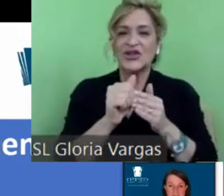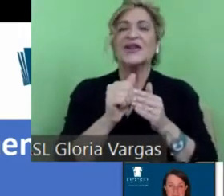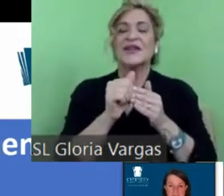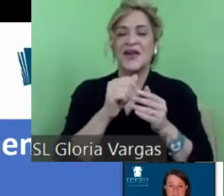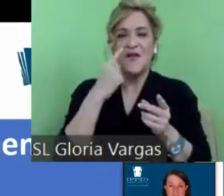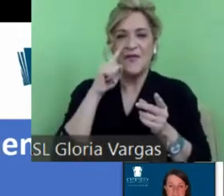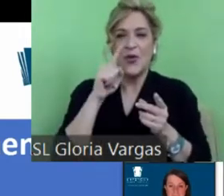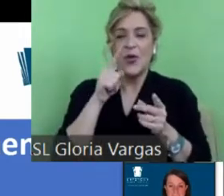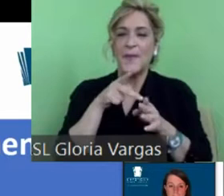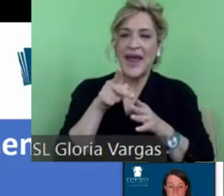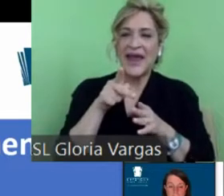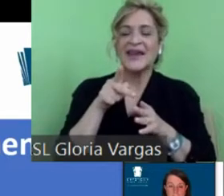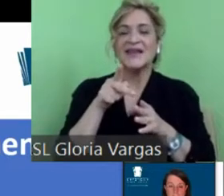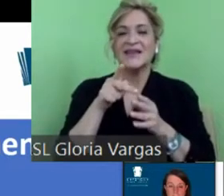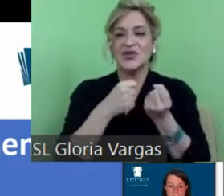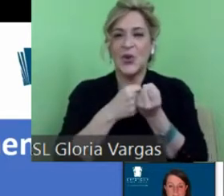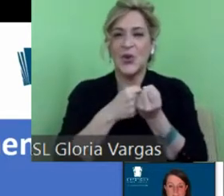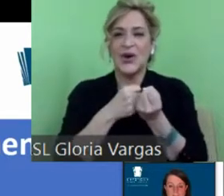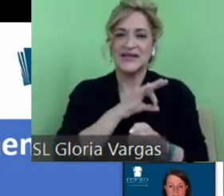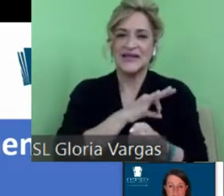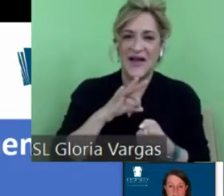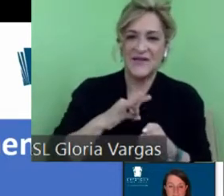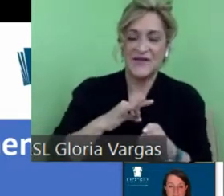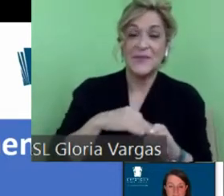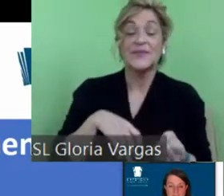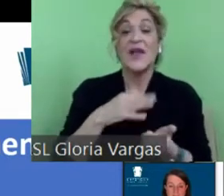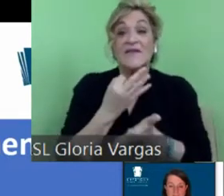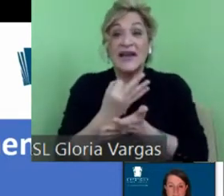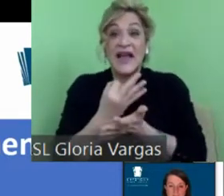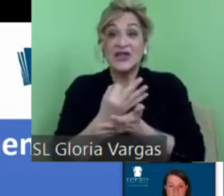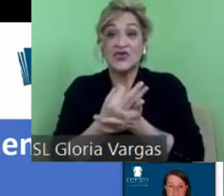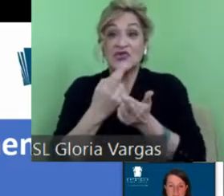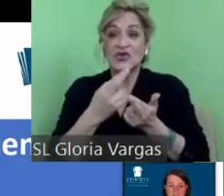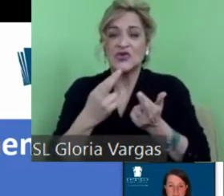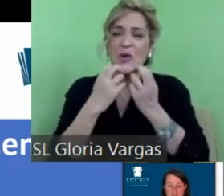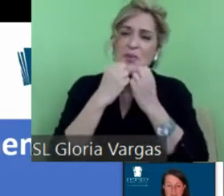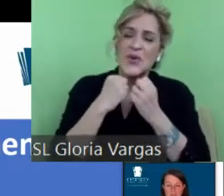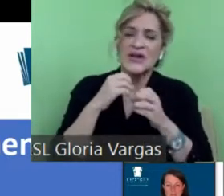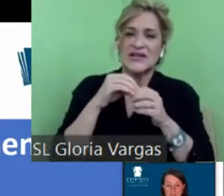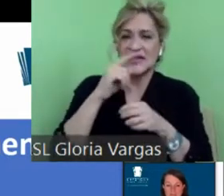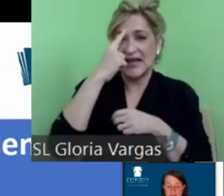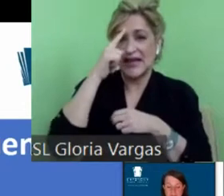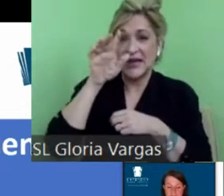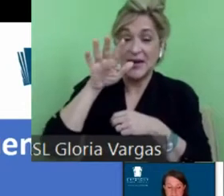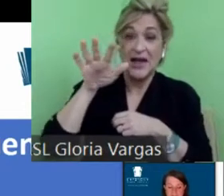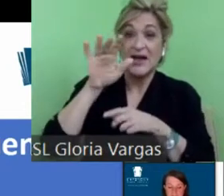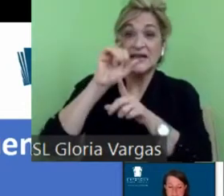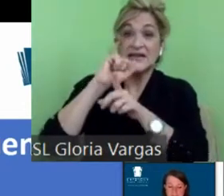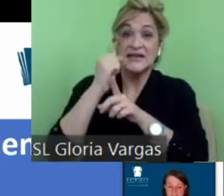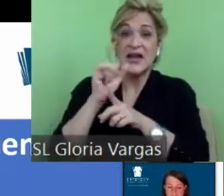staff. Financial resources are precious in India, and a gift of Indian society is